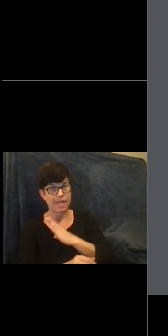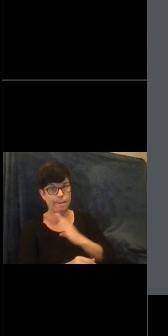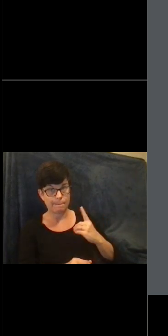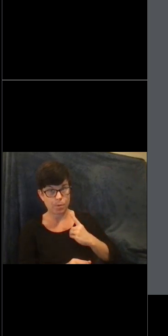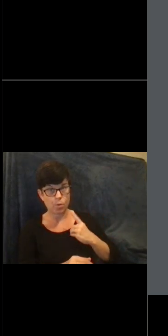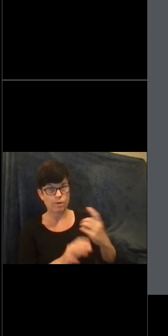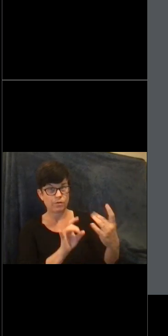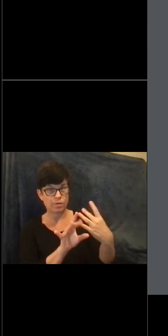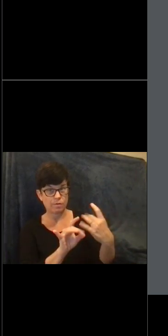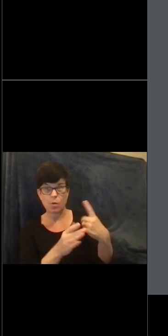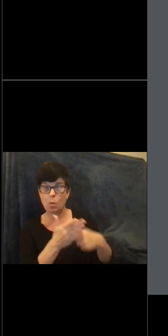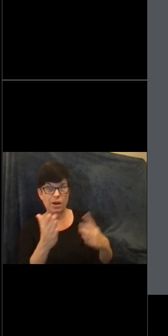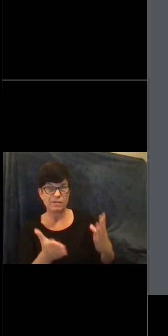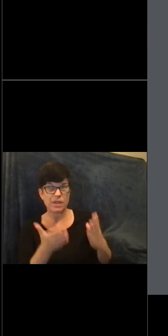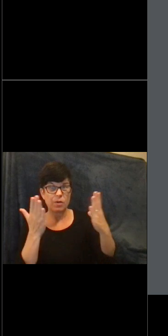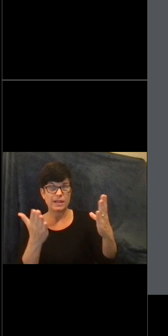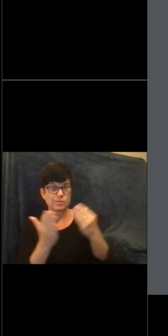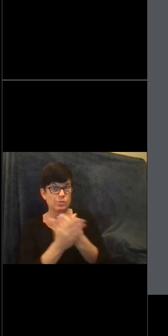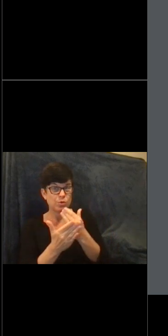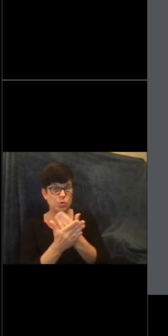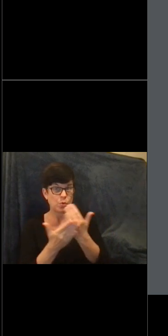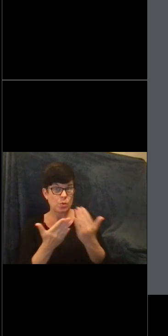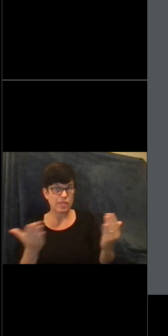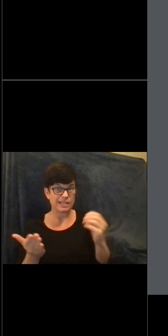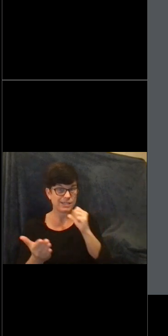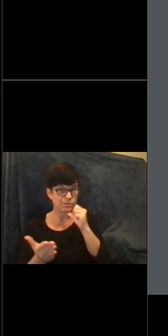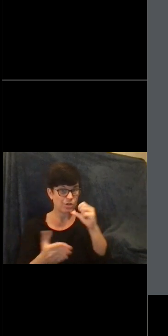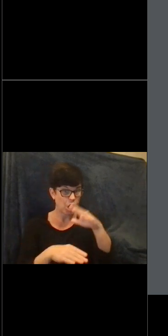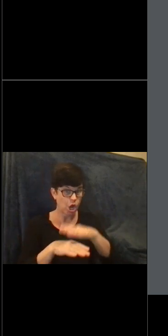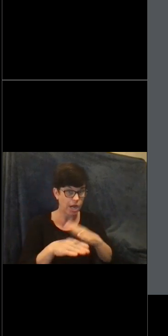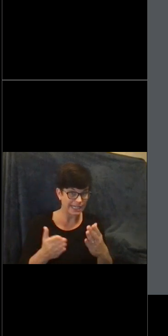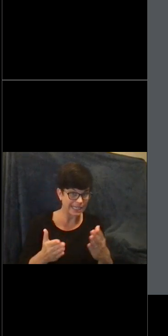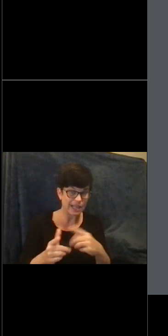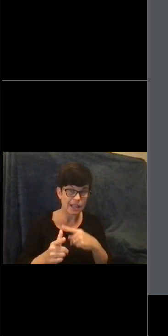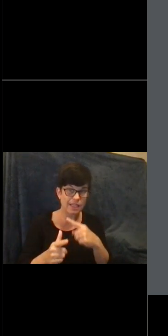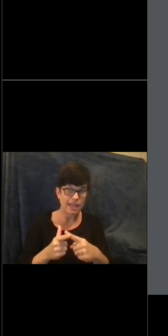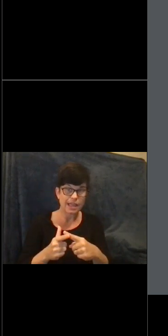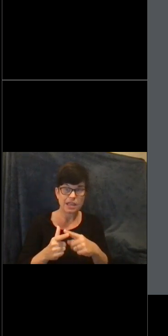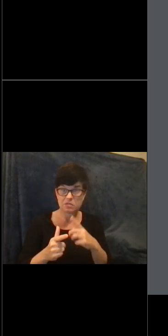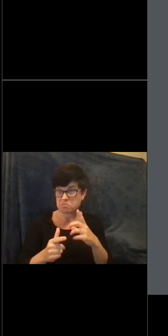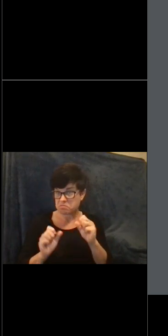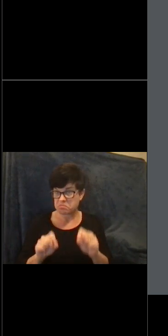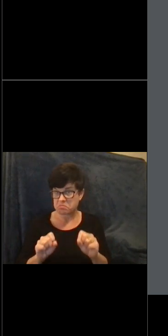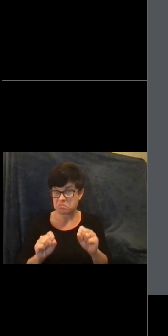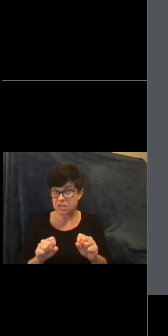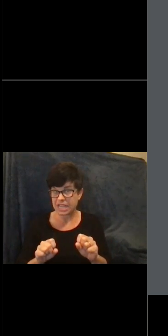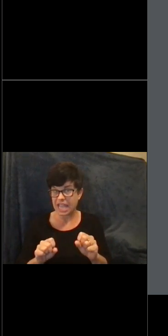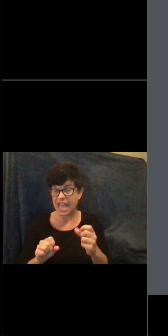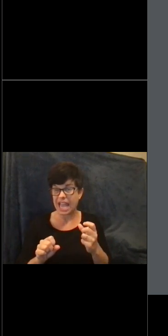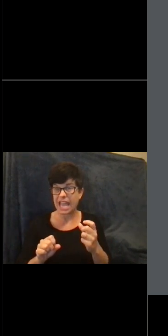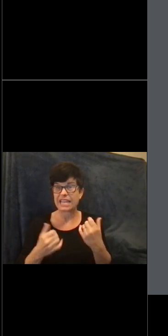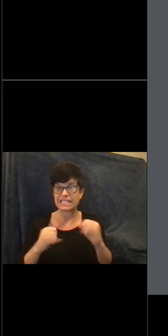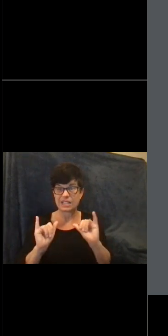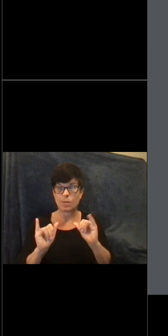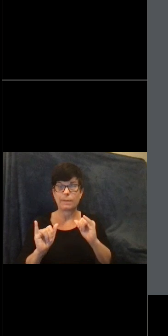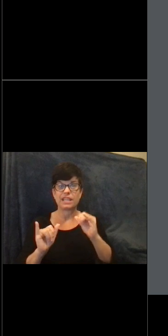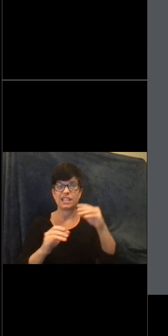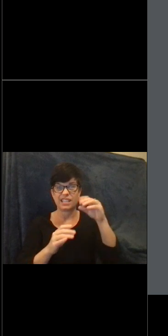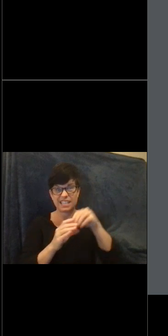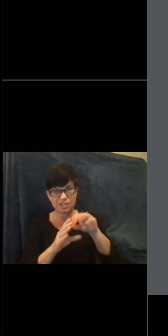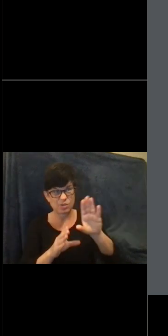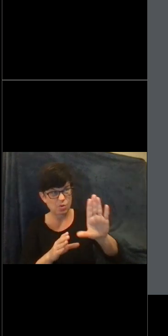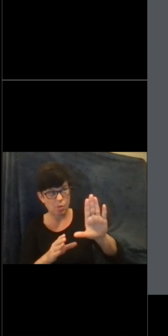they recommend some new things that weren't on here? Would that still be able to make it into your process for as you